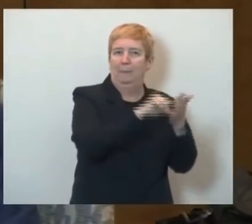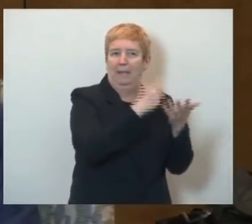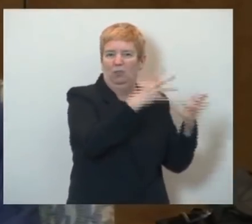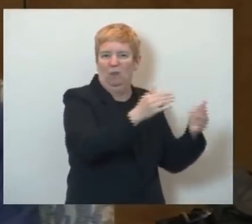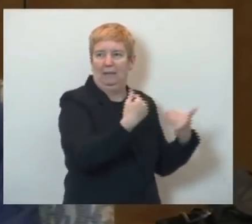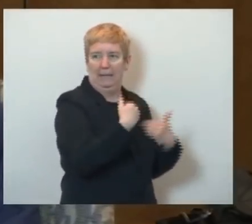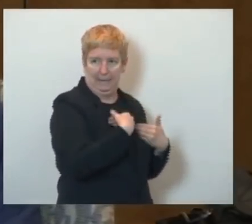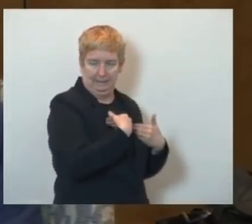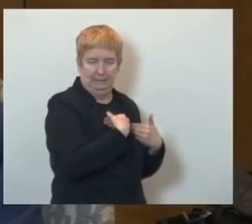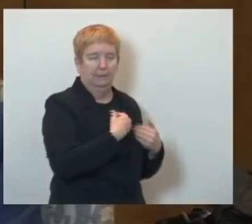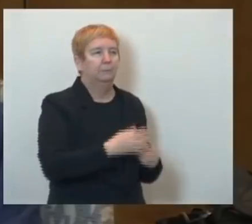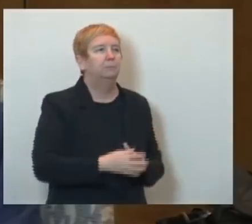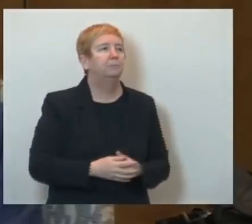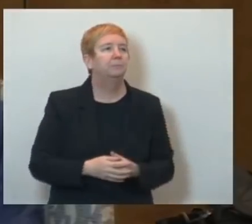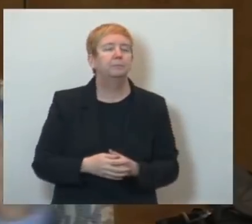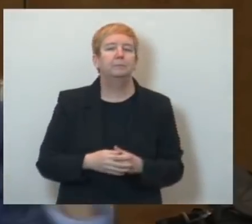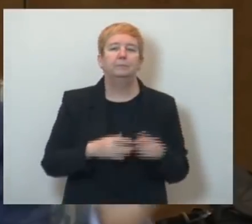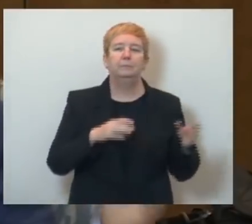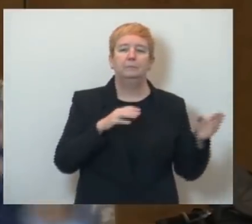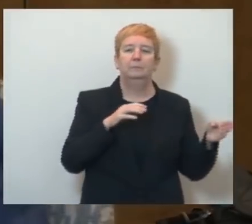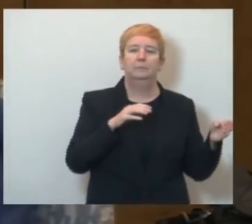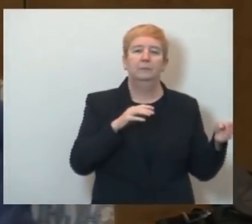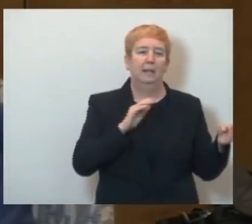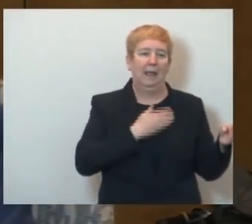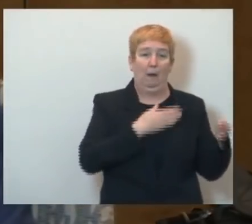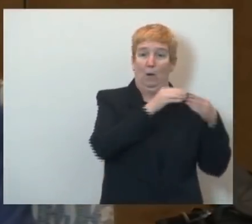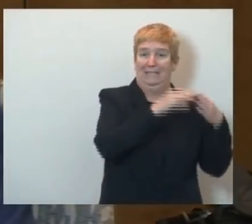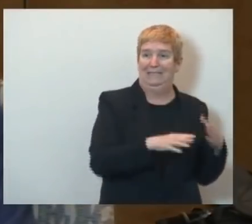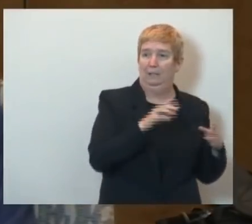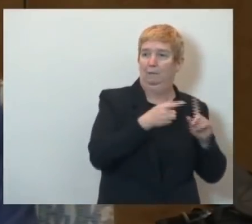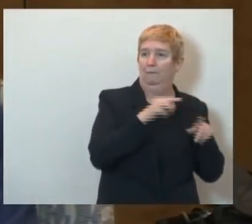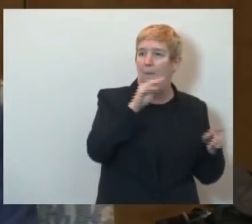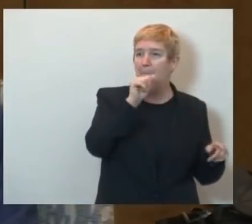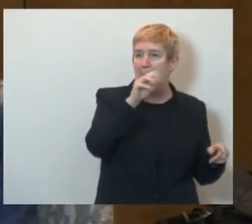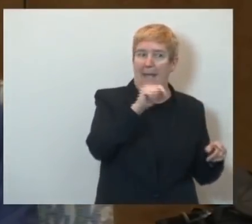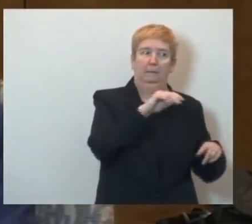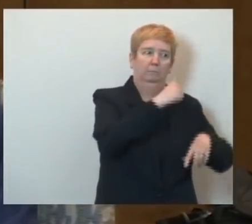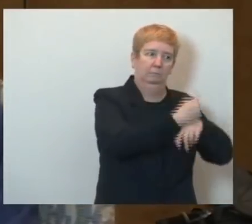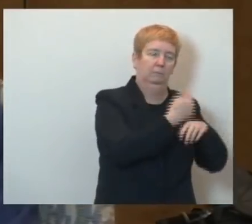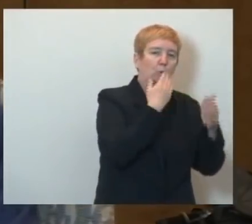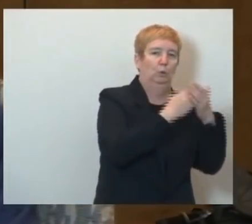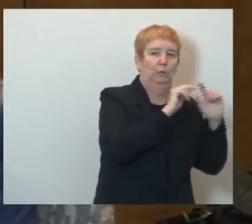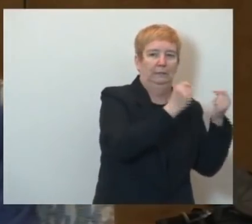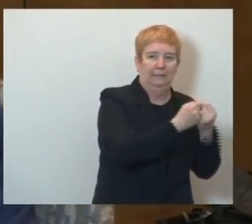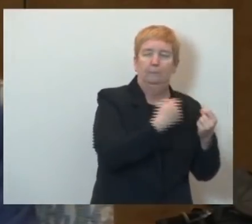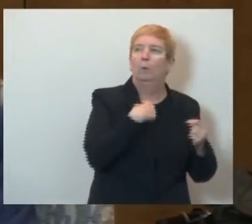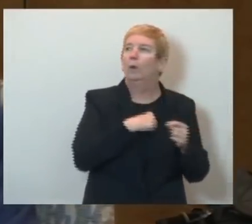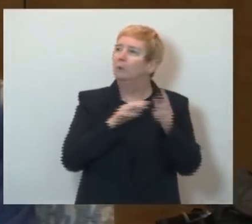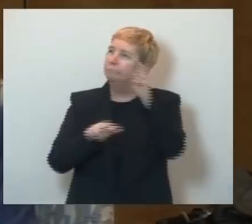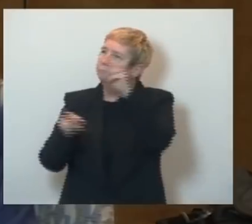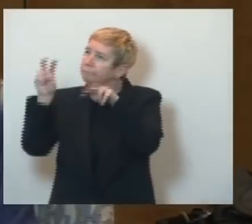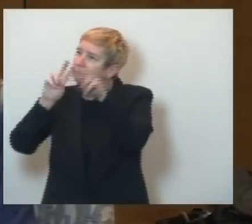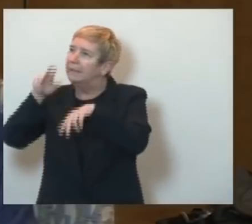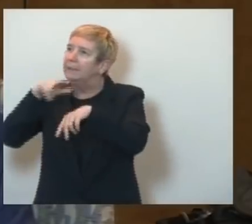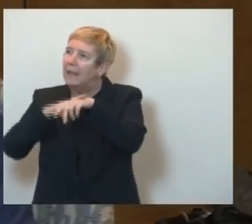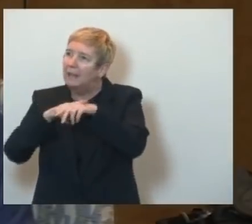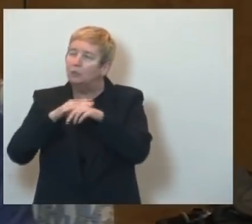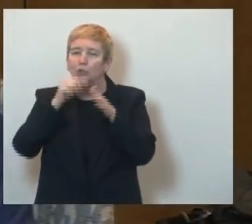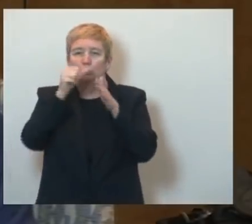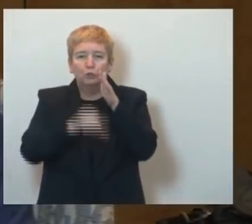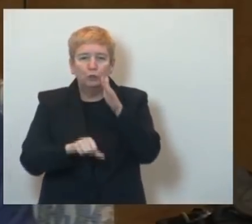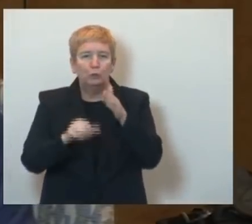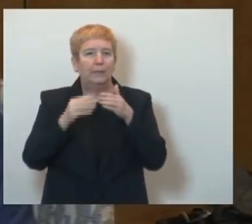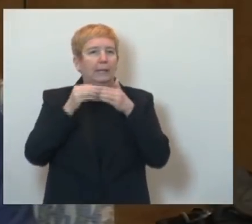Richards, our leader of MAT, put together a great team. They looked at national surgery guidelines to put together a plan for